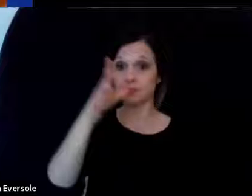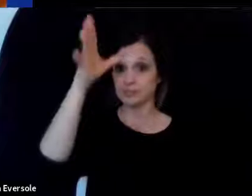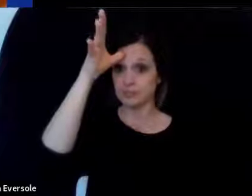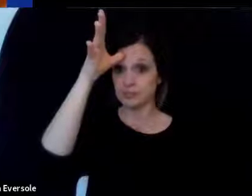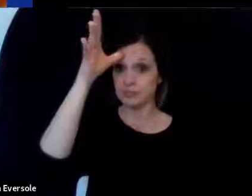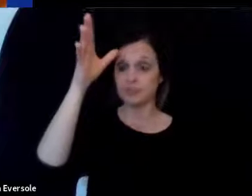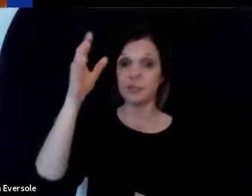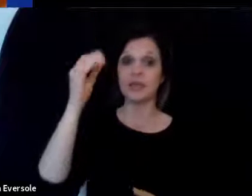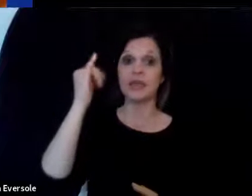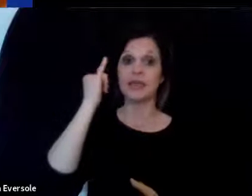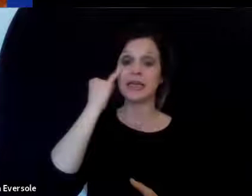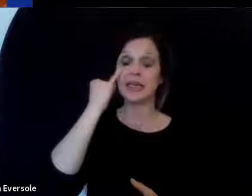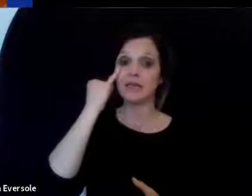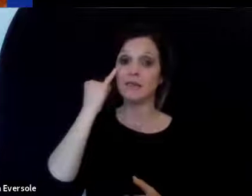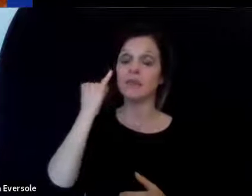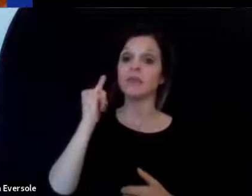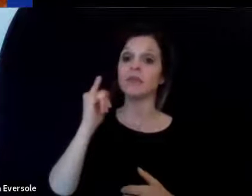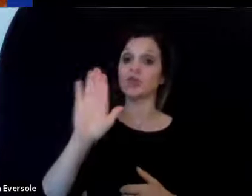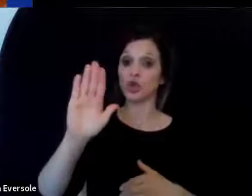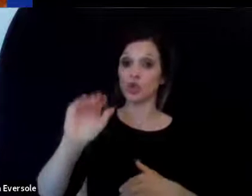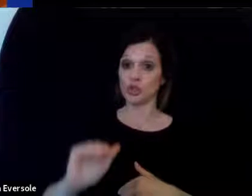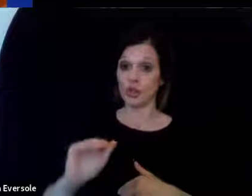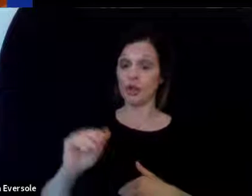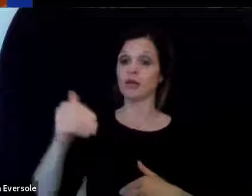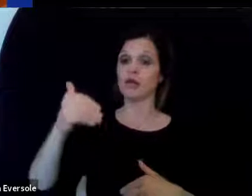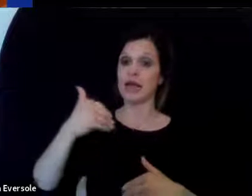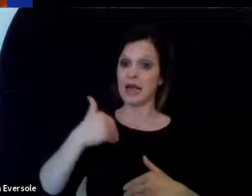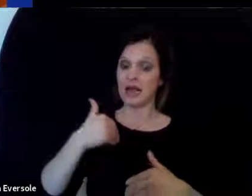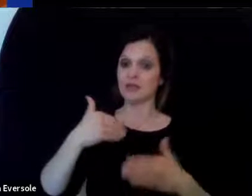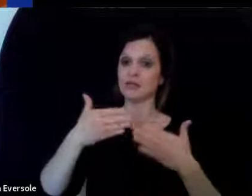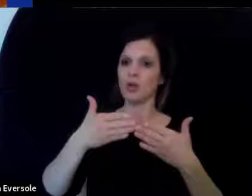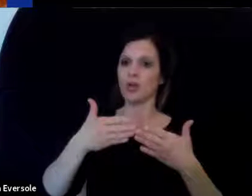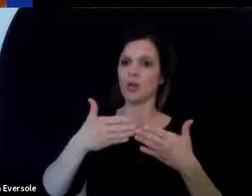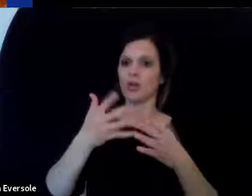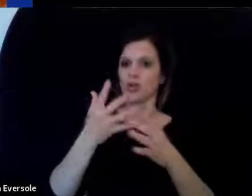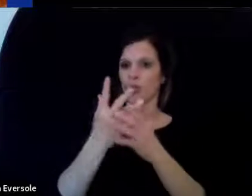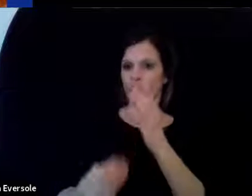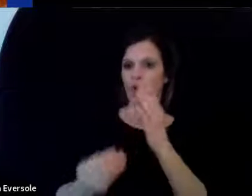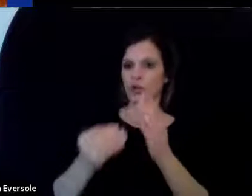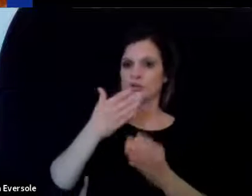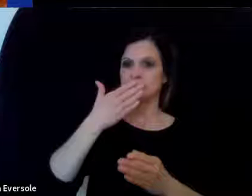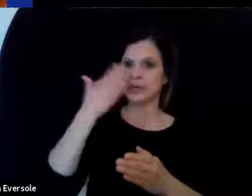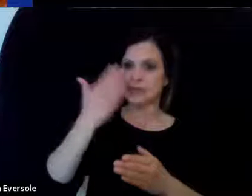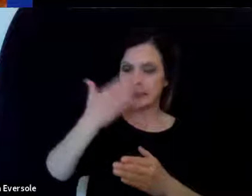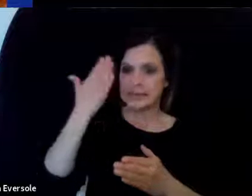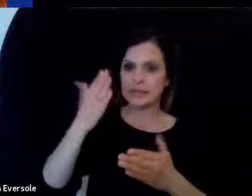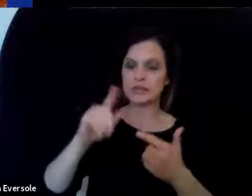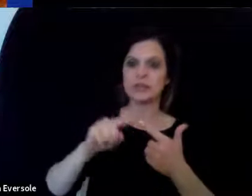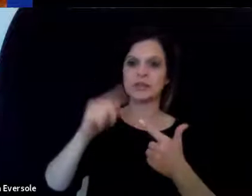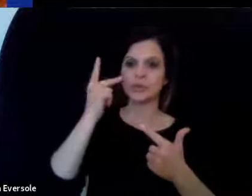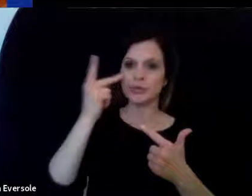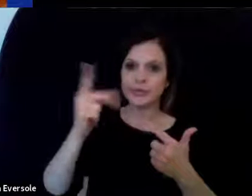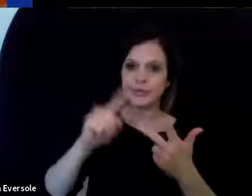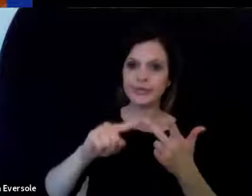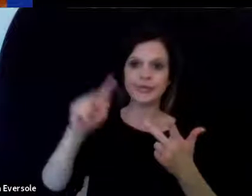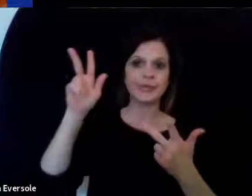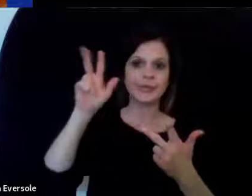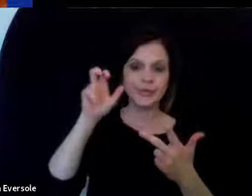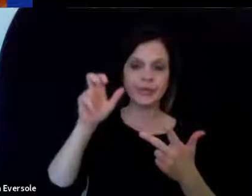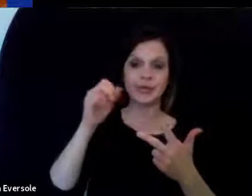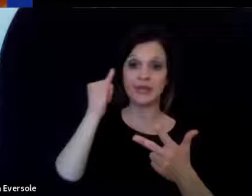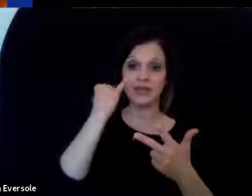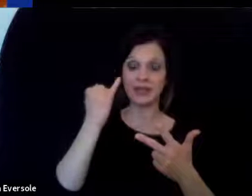have loss of distant senses, it's up to us to give that to them, the context of what it is that